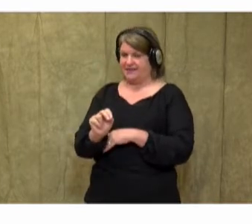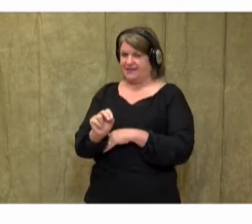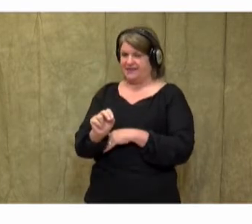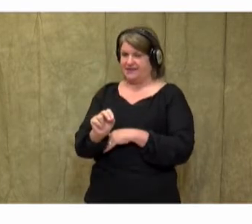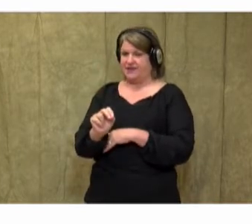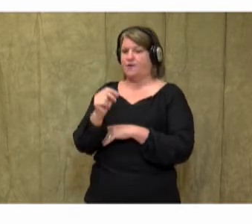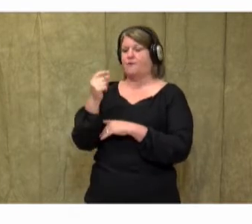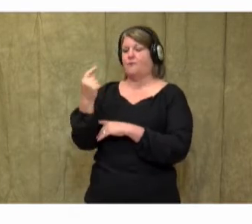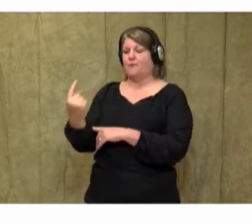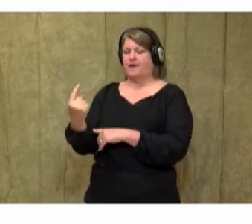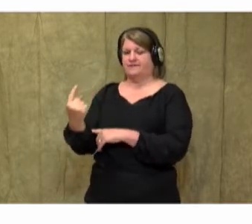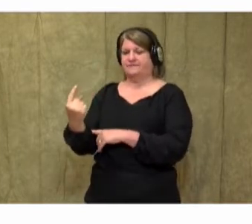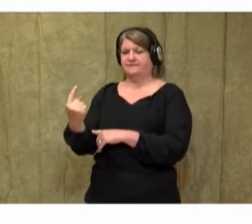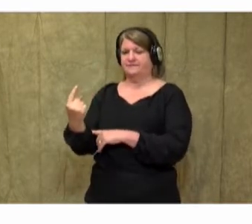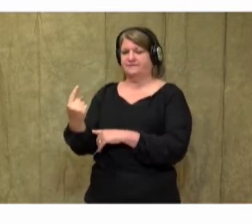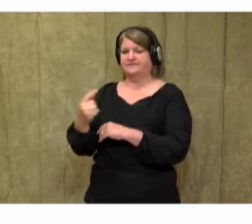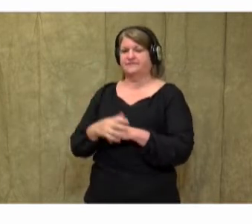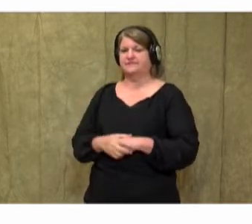31.